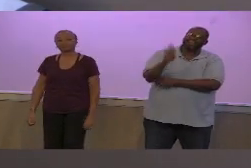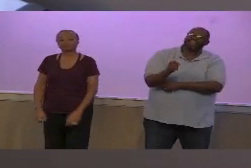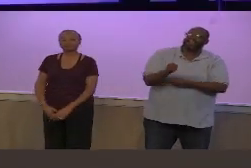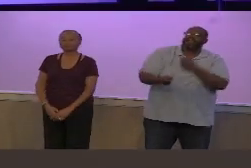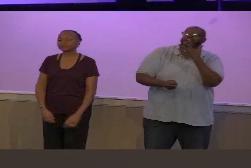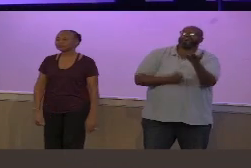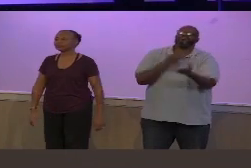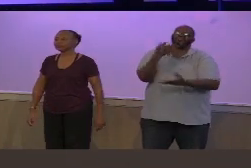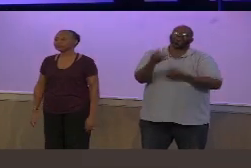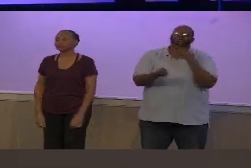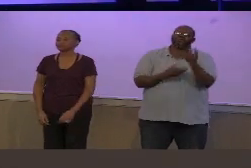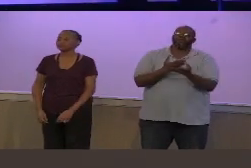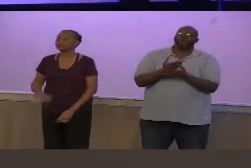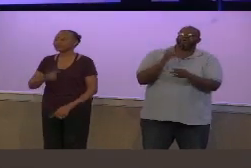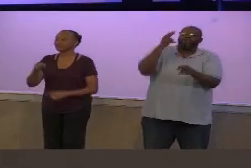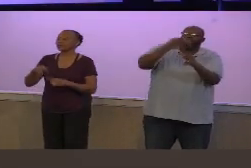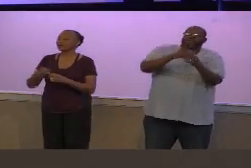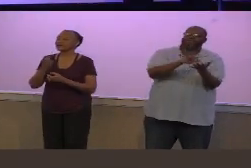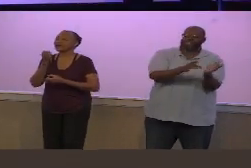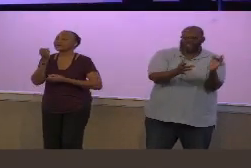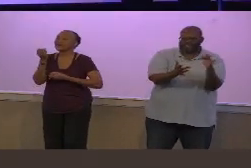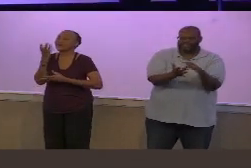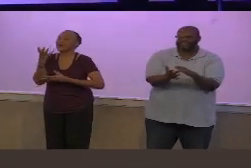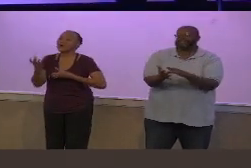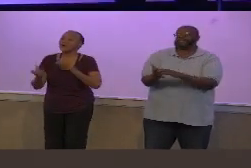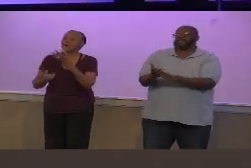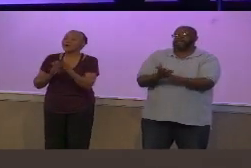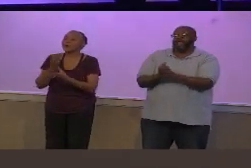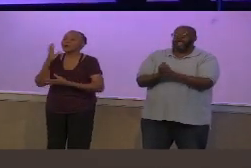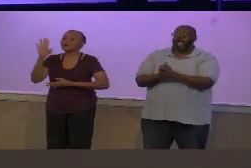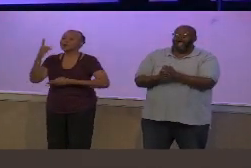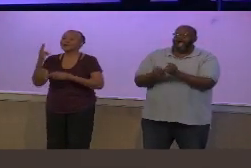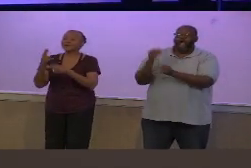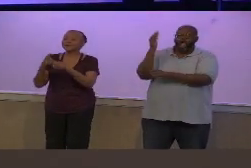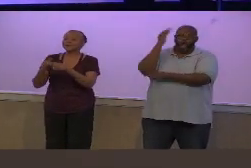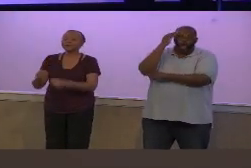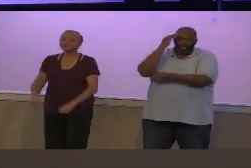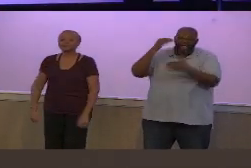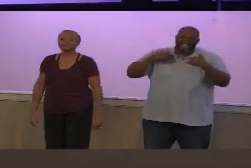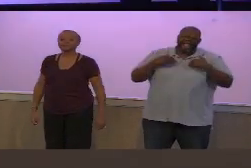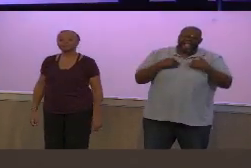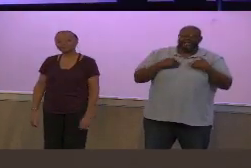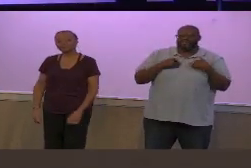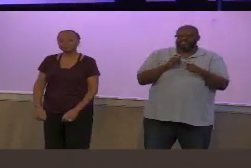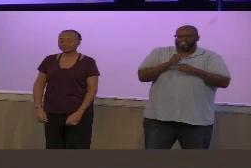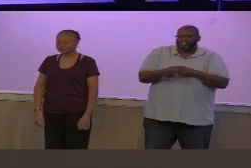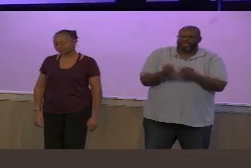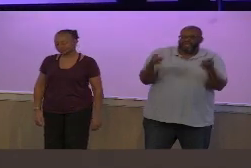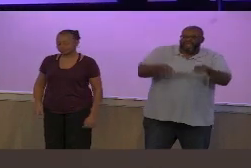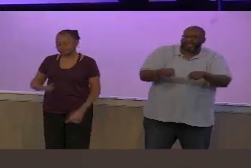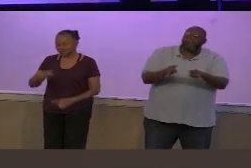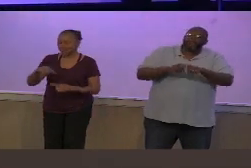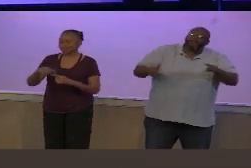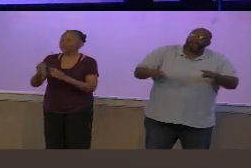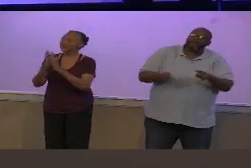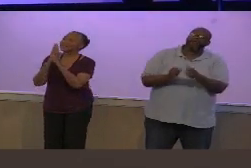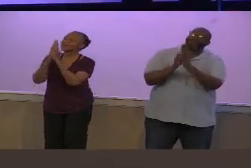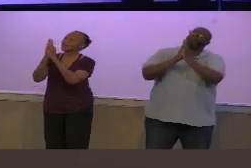your mouth and call on the name of Jesus. I know we're in a pandemic, y'all, but I gotta call on the name of